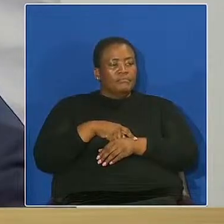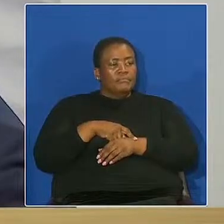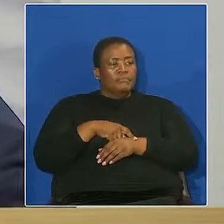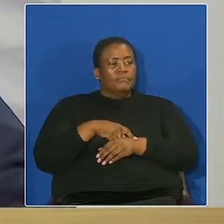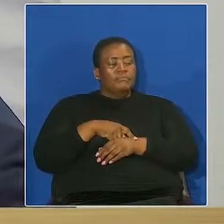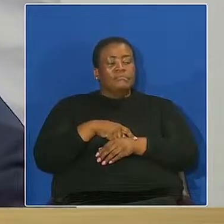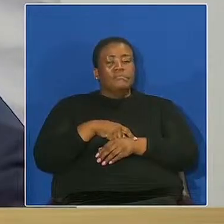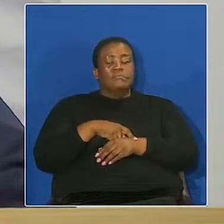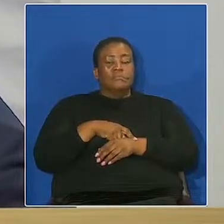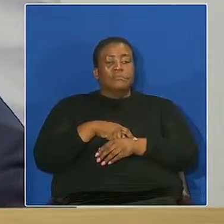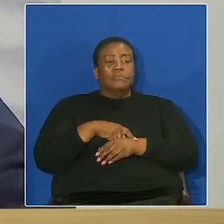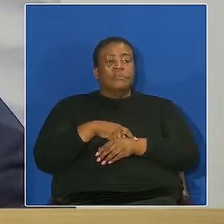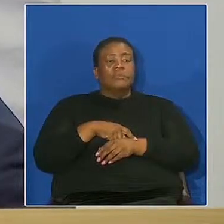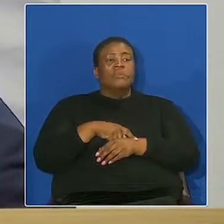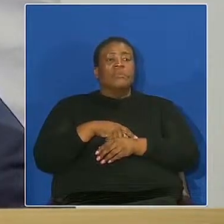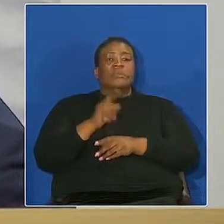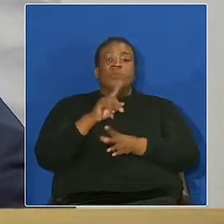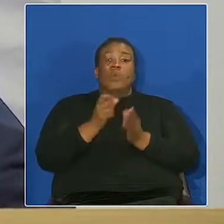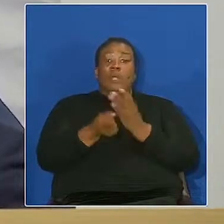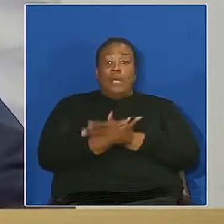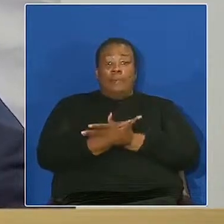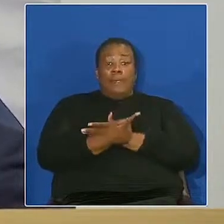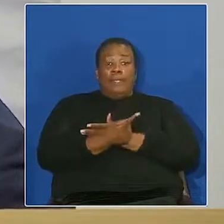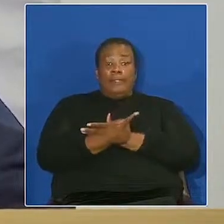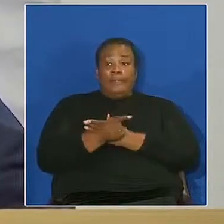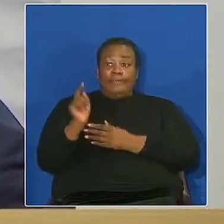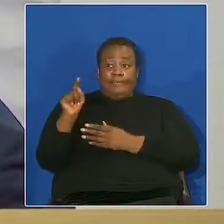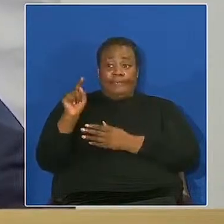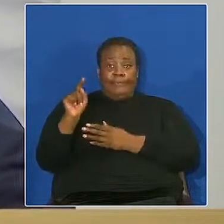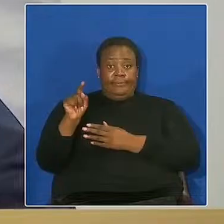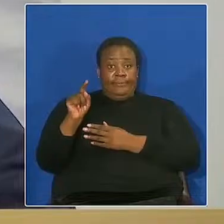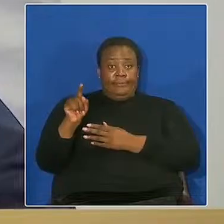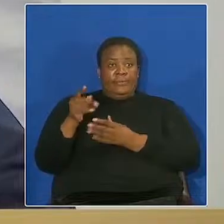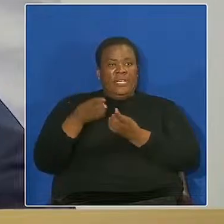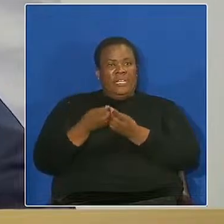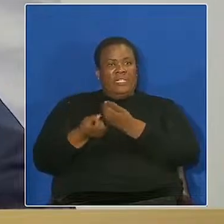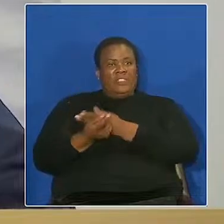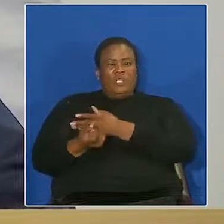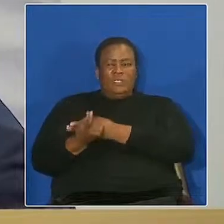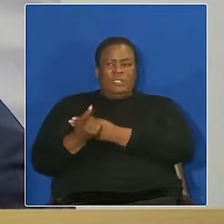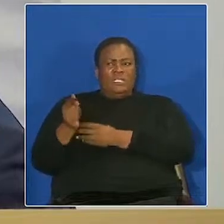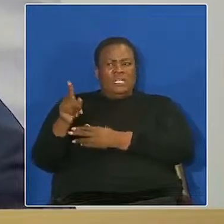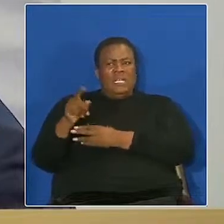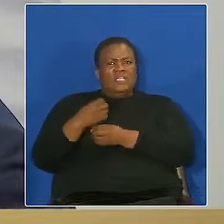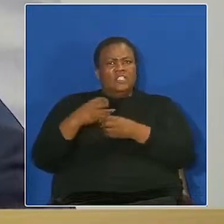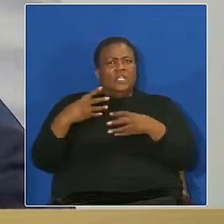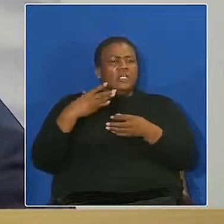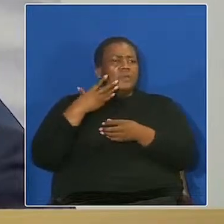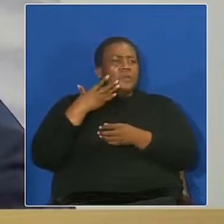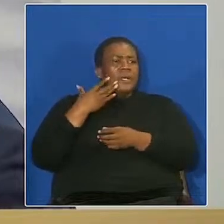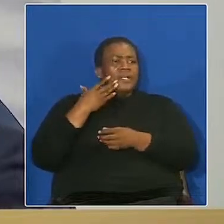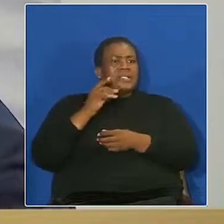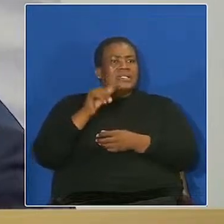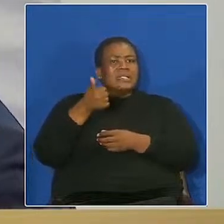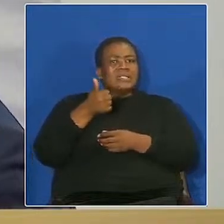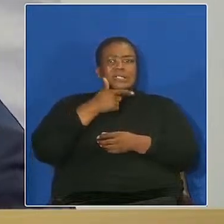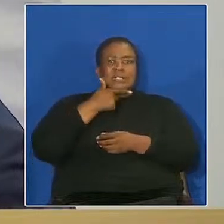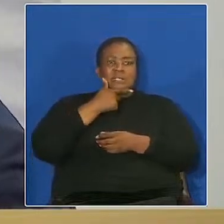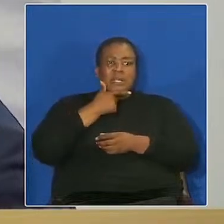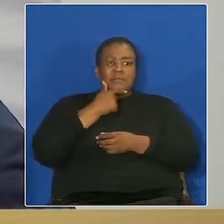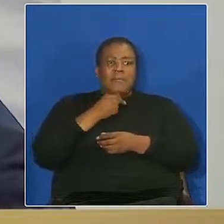the events around Mr. Matlala started on the 6th of